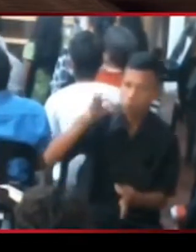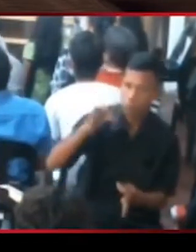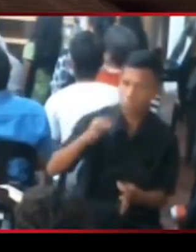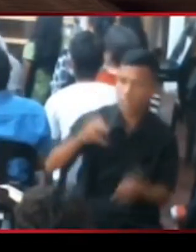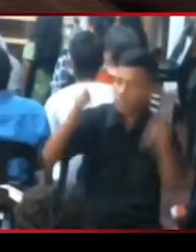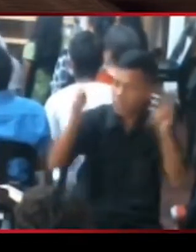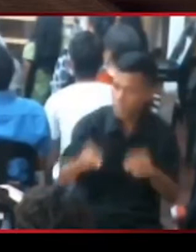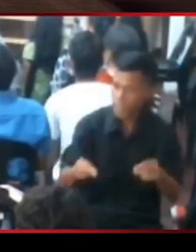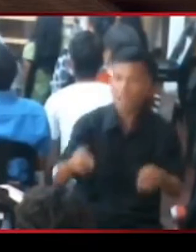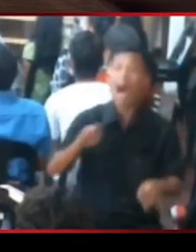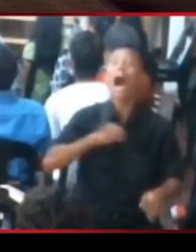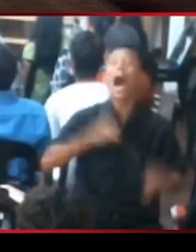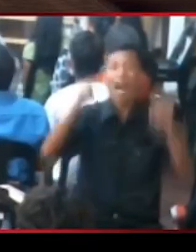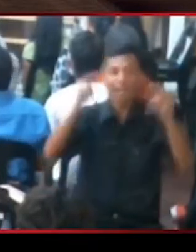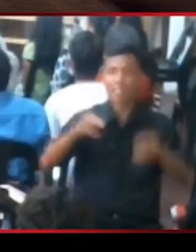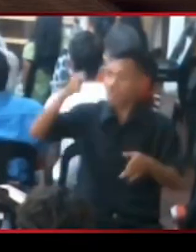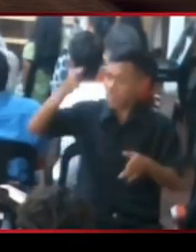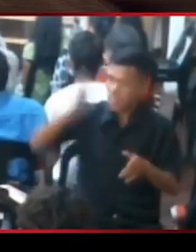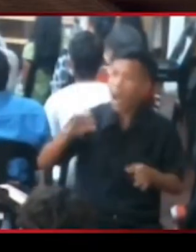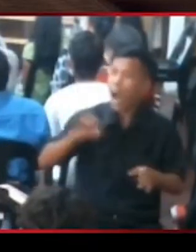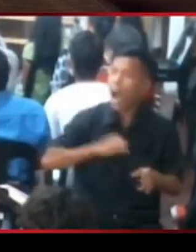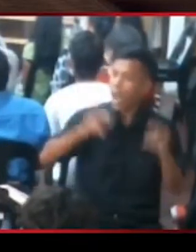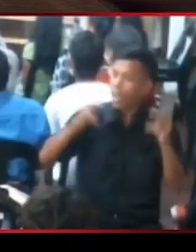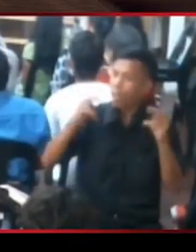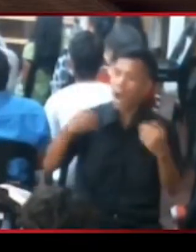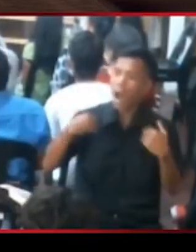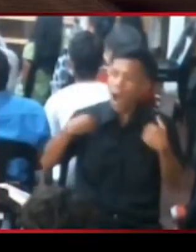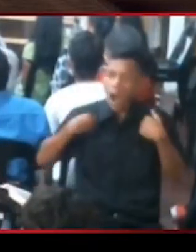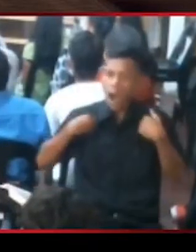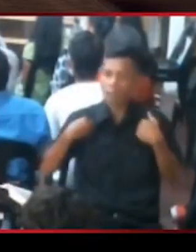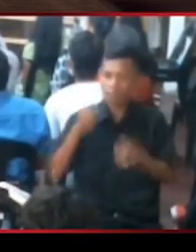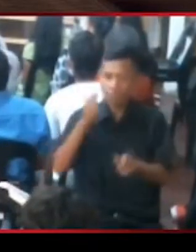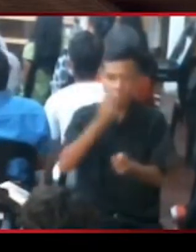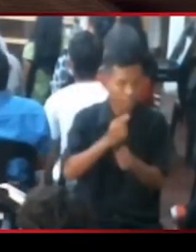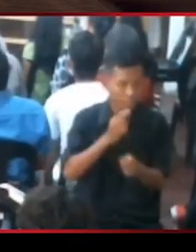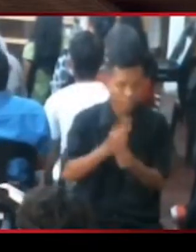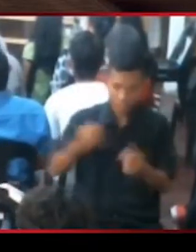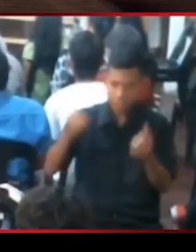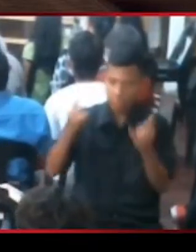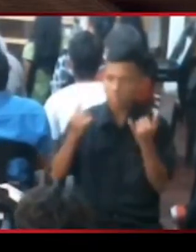I need God, I'm right there to help them. I don't care if they're half,